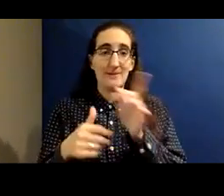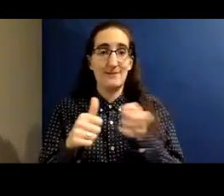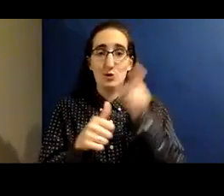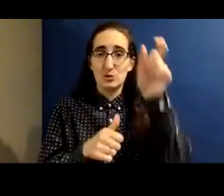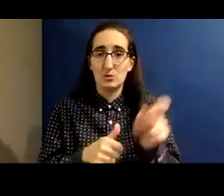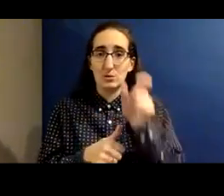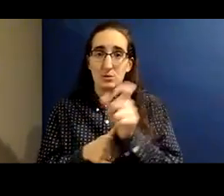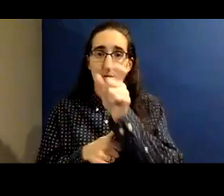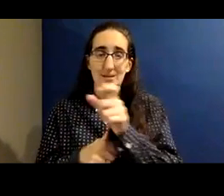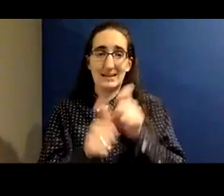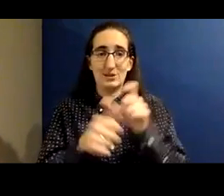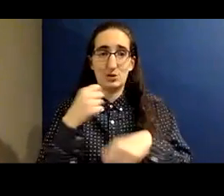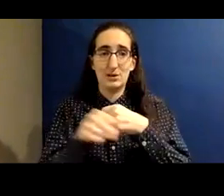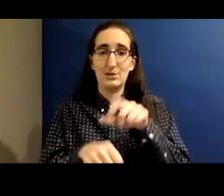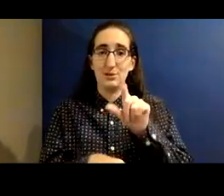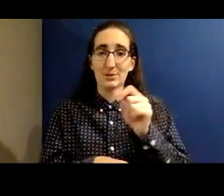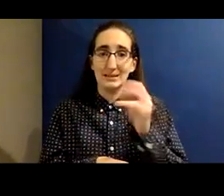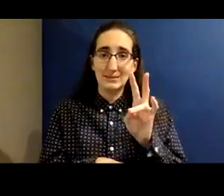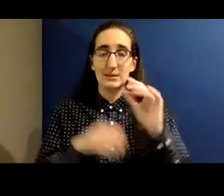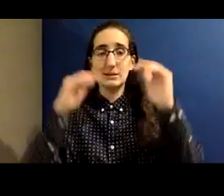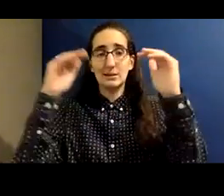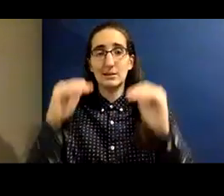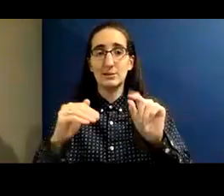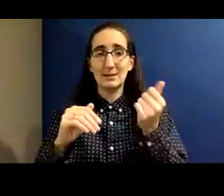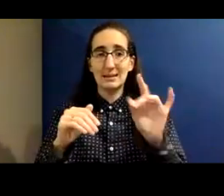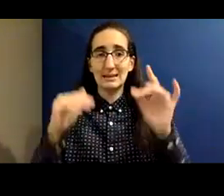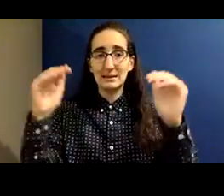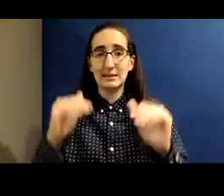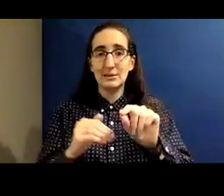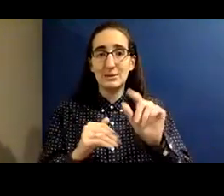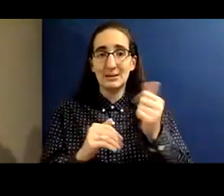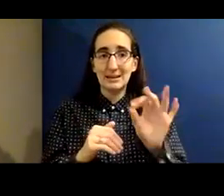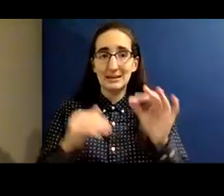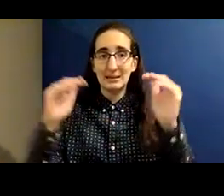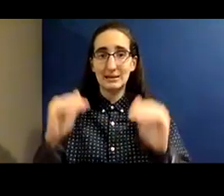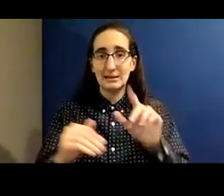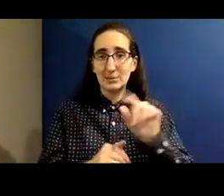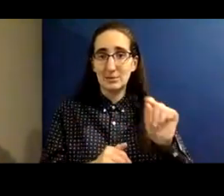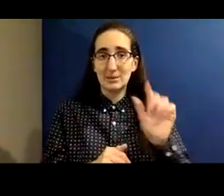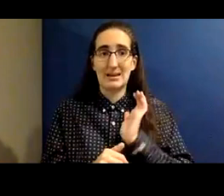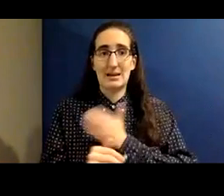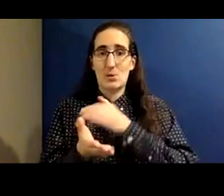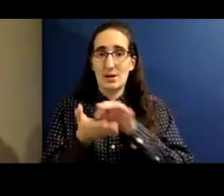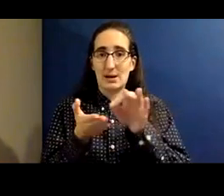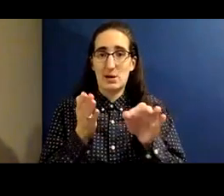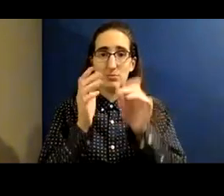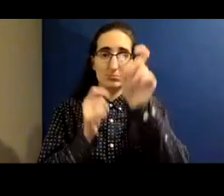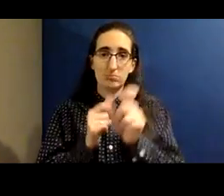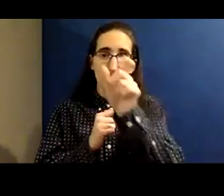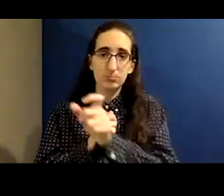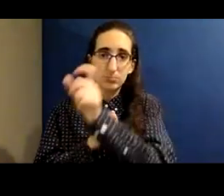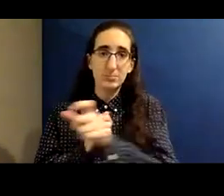each year, 2017, 2018, 2019, 2020, and then our count. So we see that each year